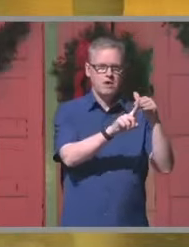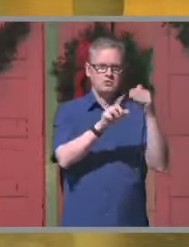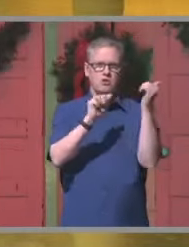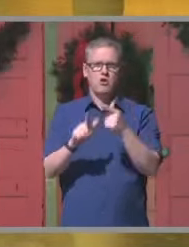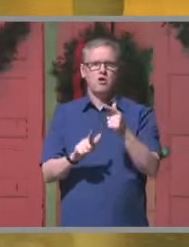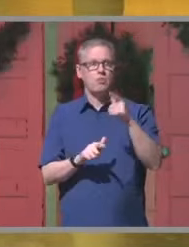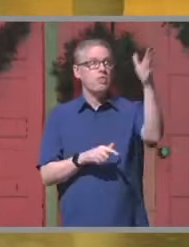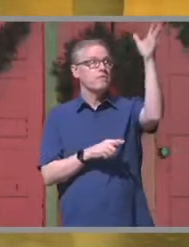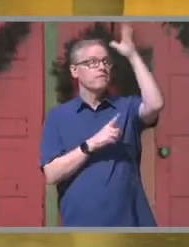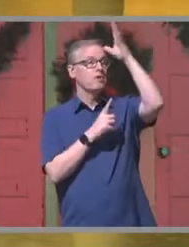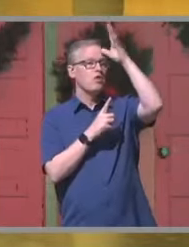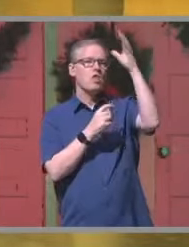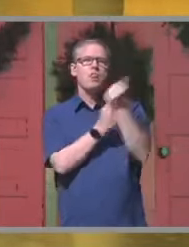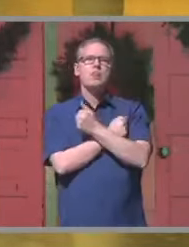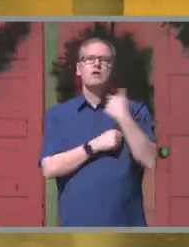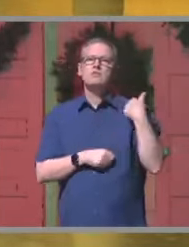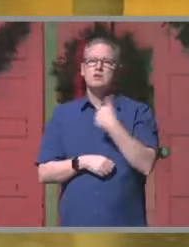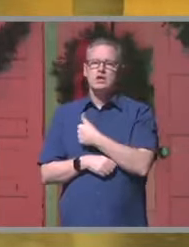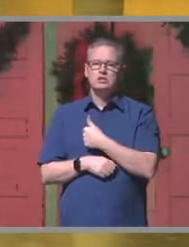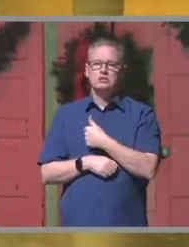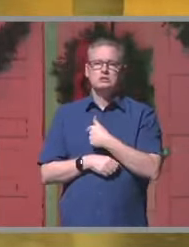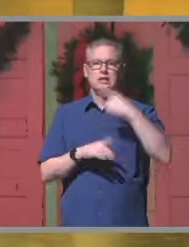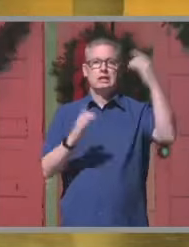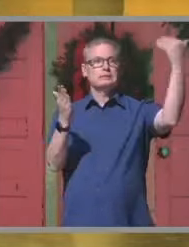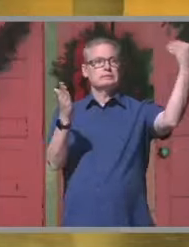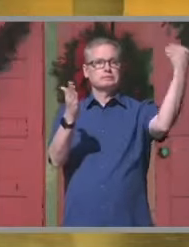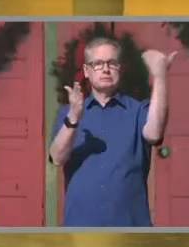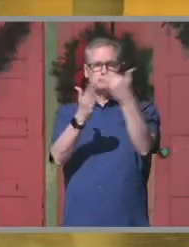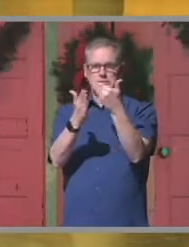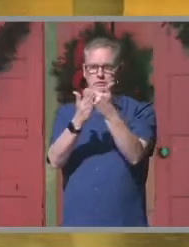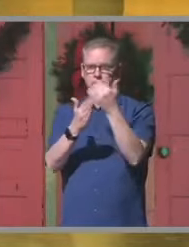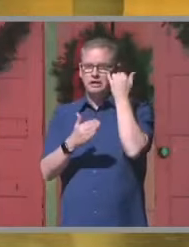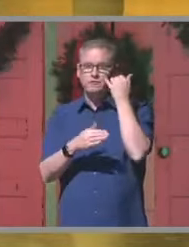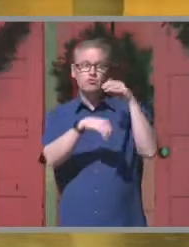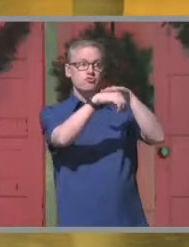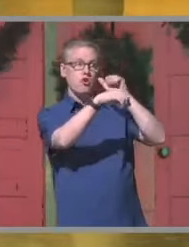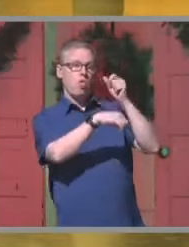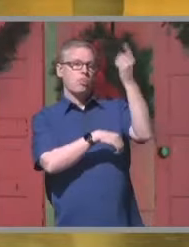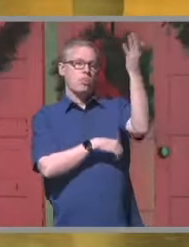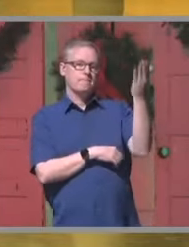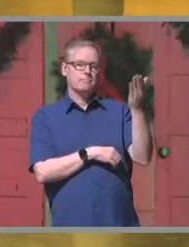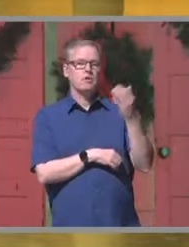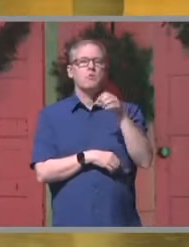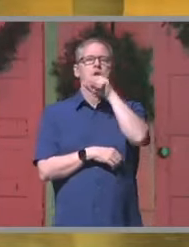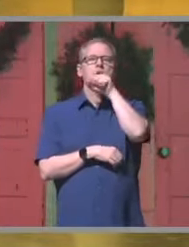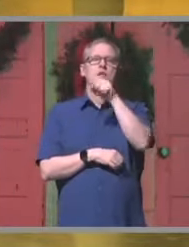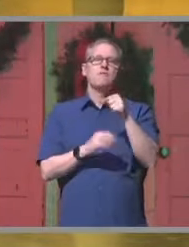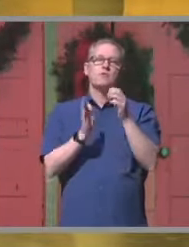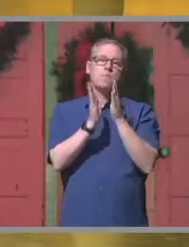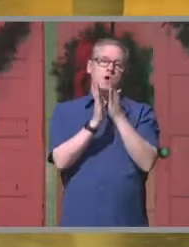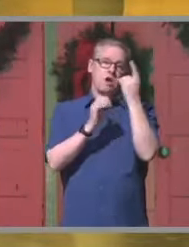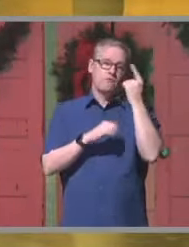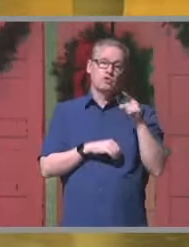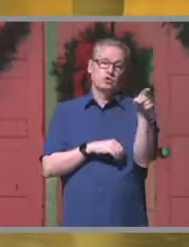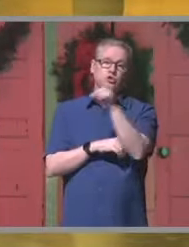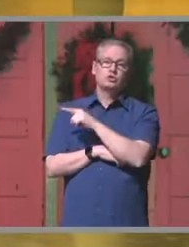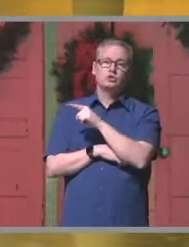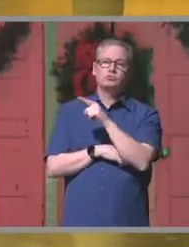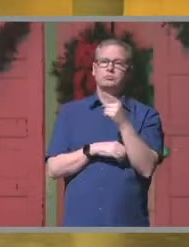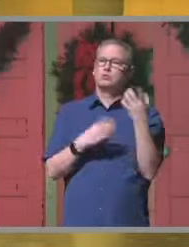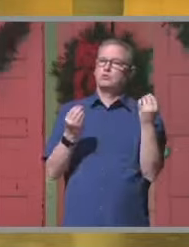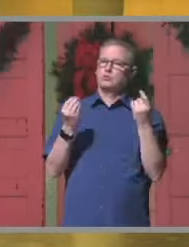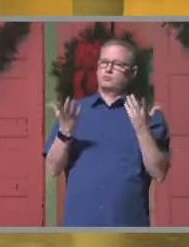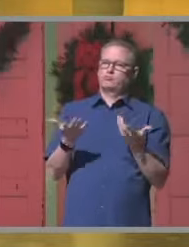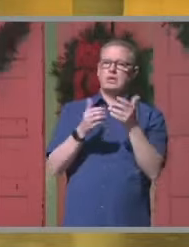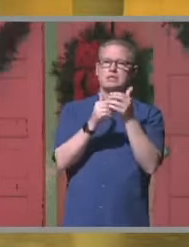Father loves us and He is near to those who call onto Him. And we would love to pray for you. So all you have to